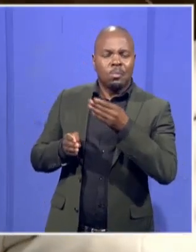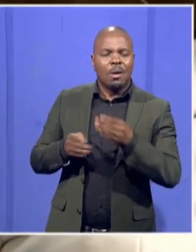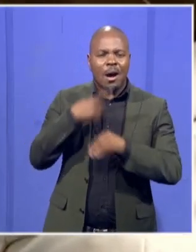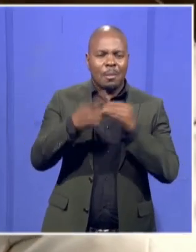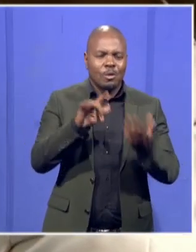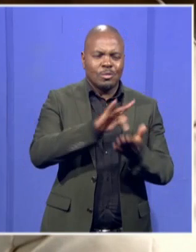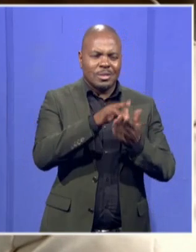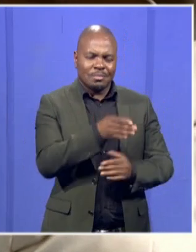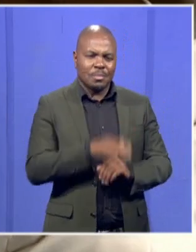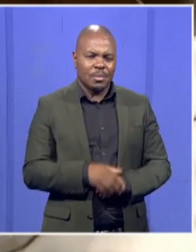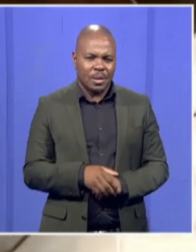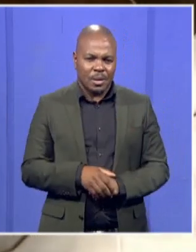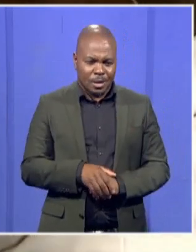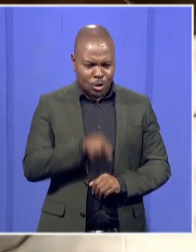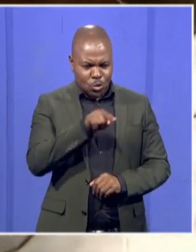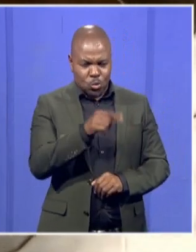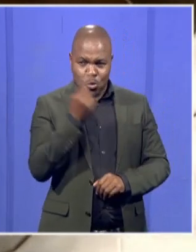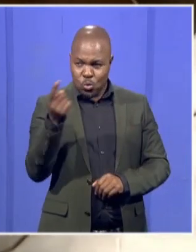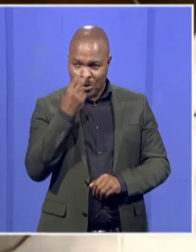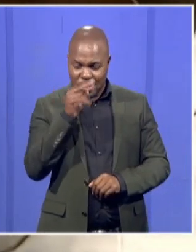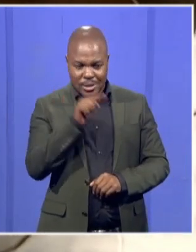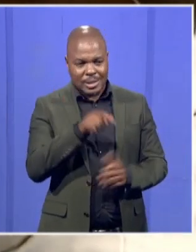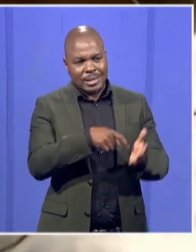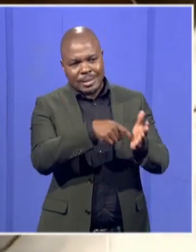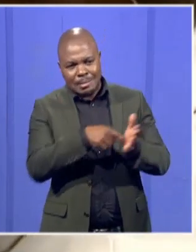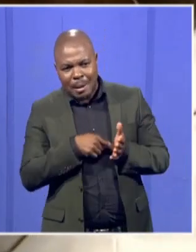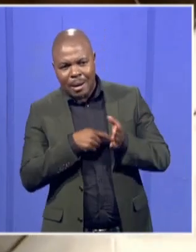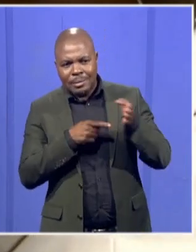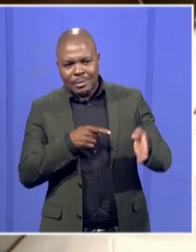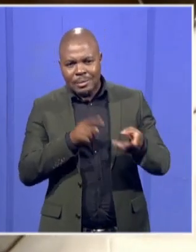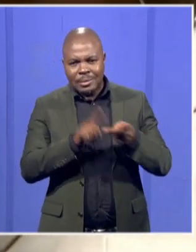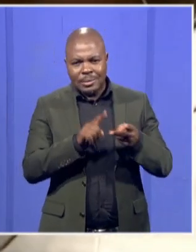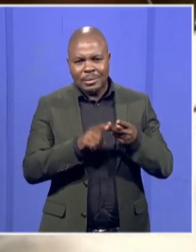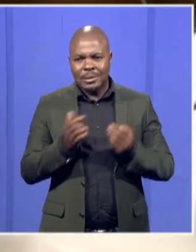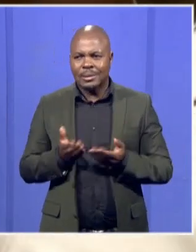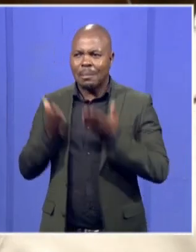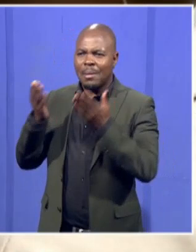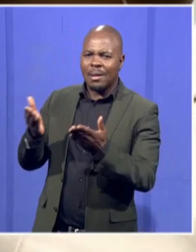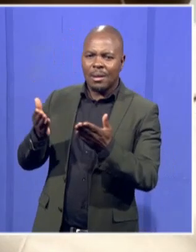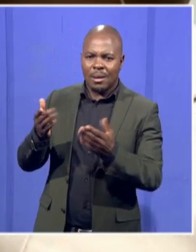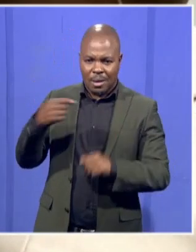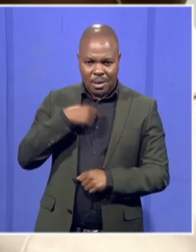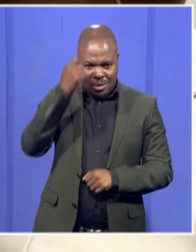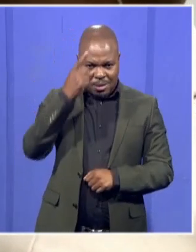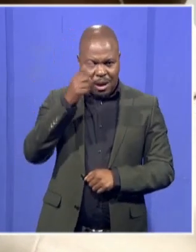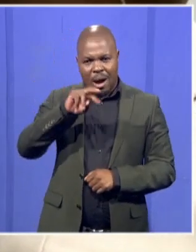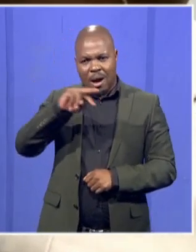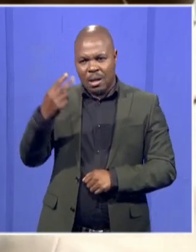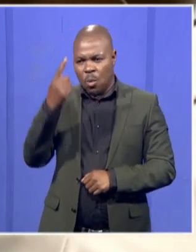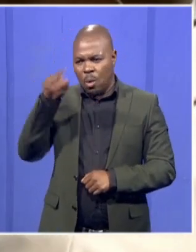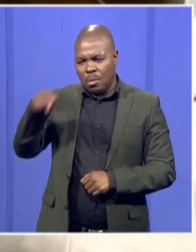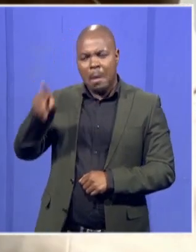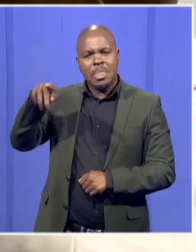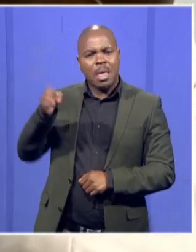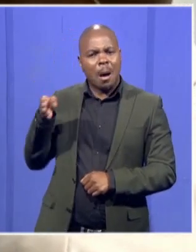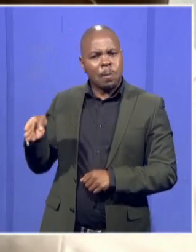facilities. How are you seeing the demand and versus supply in these facilities? I understand there was also another one in Port Elizabeth.